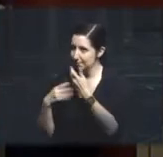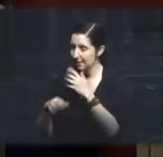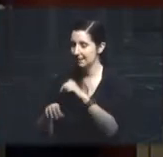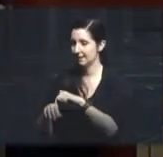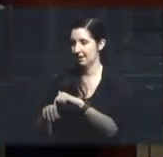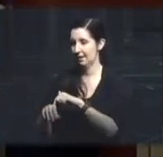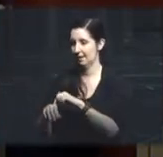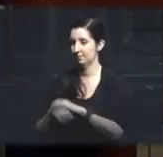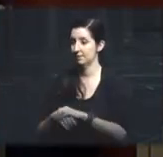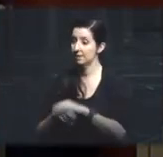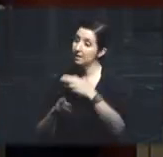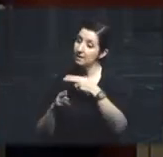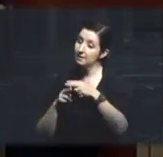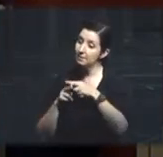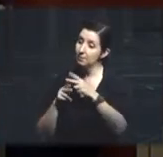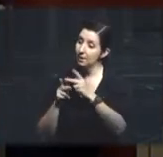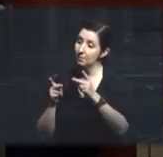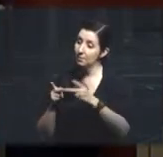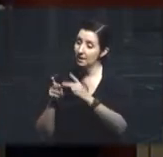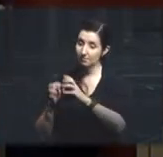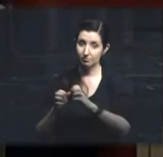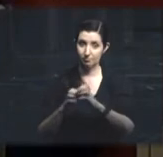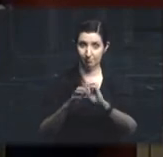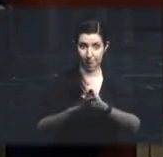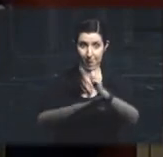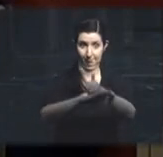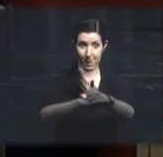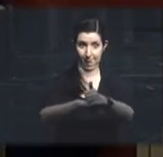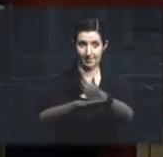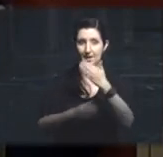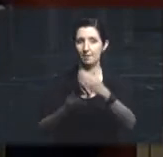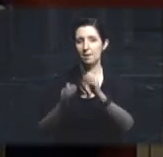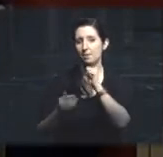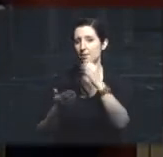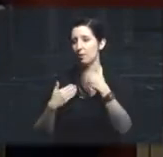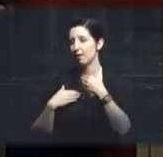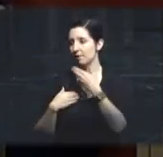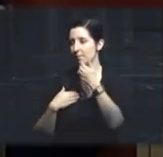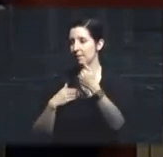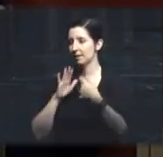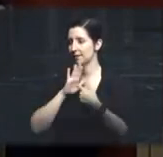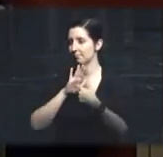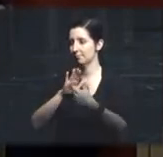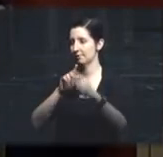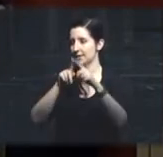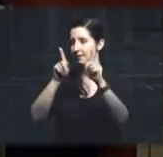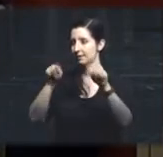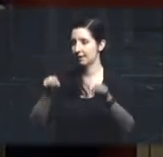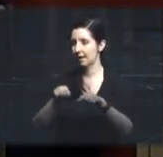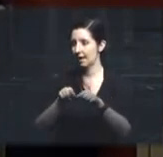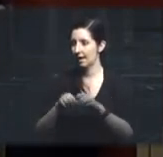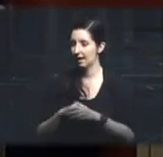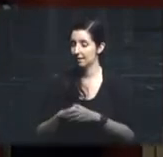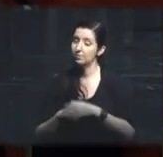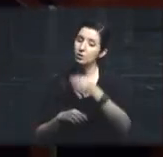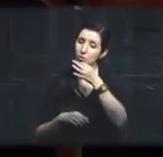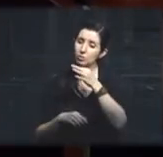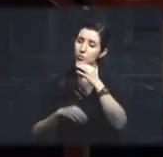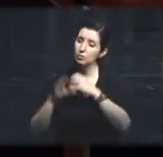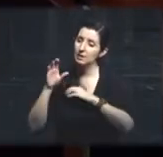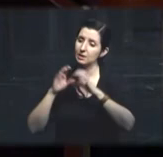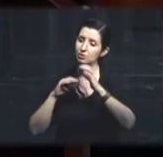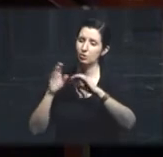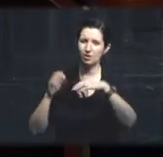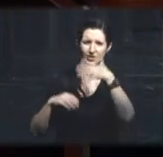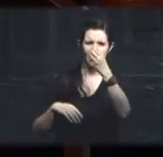put them in temporary places, we probably haven't had the best signage around them. As we're wrapping up the construction out on the front